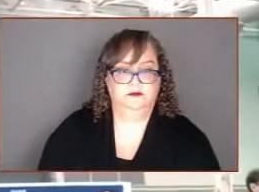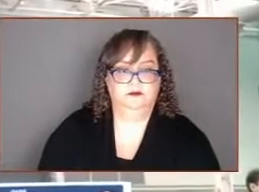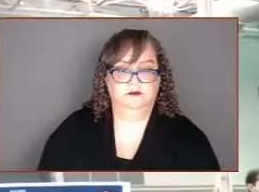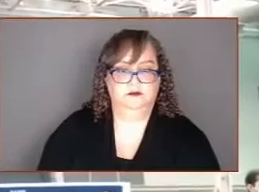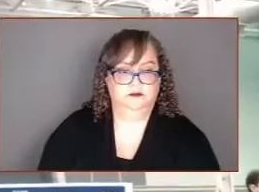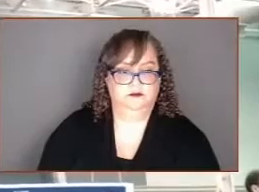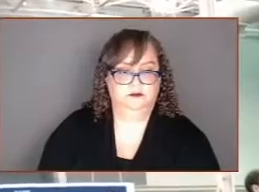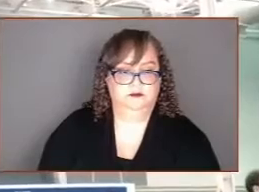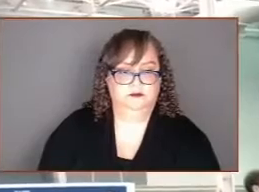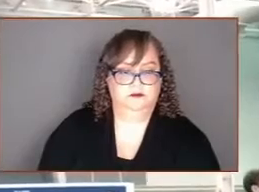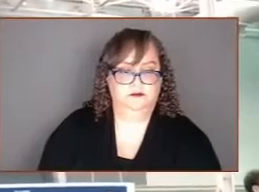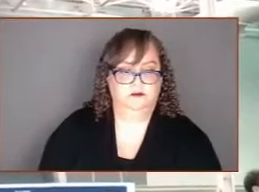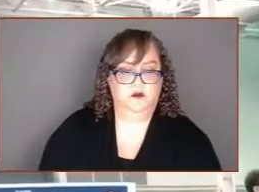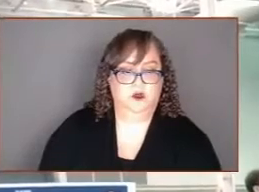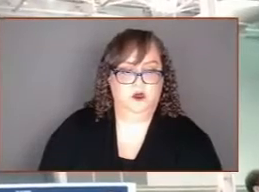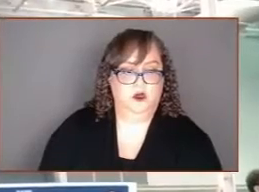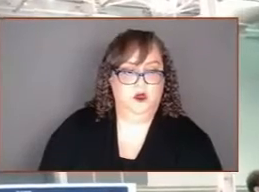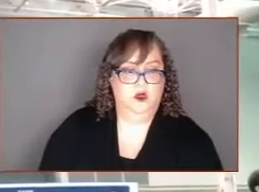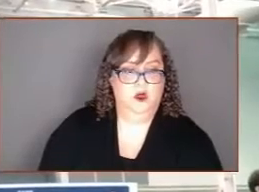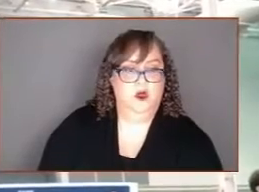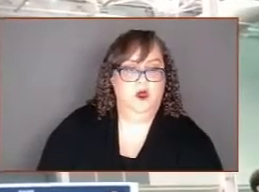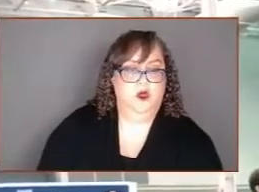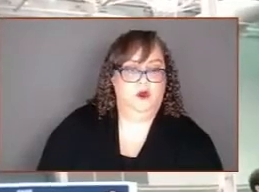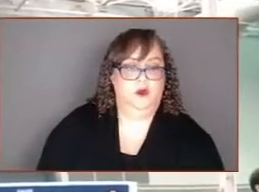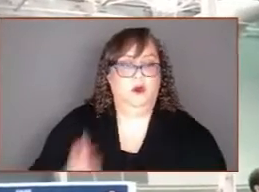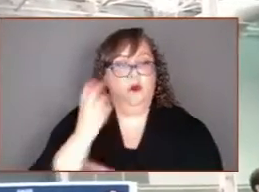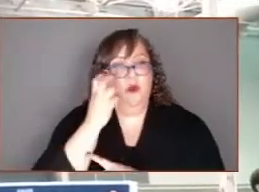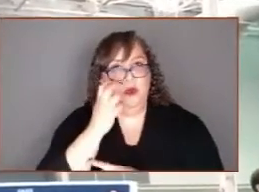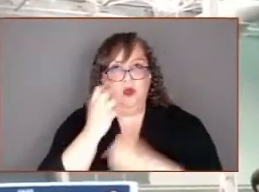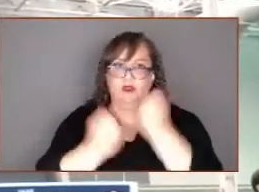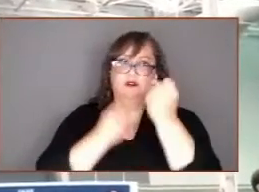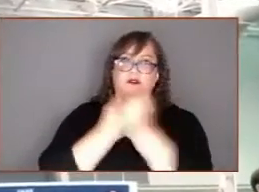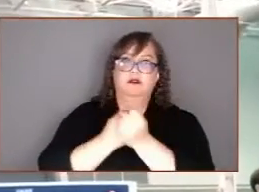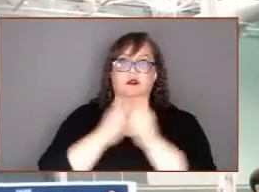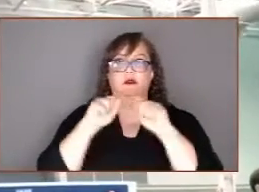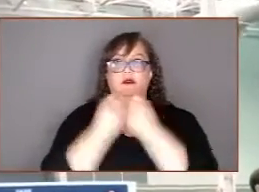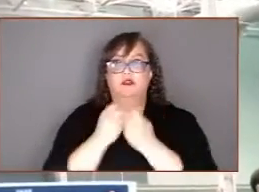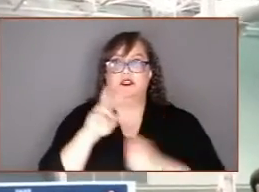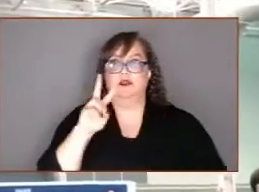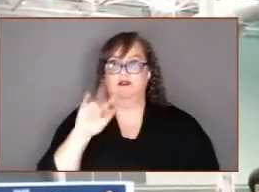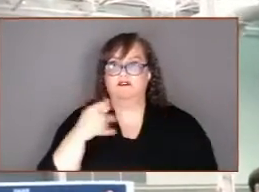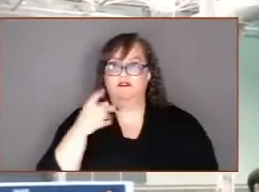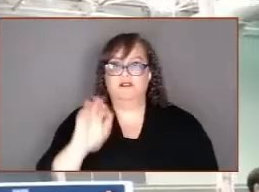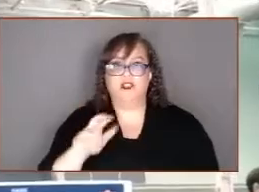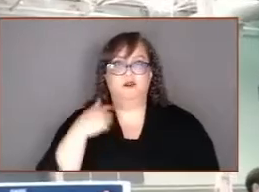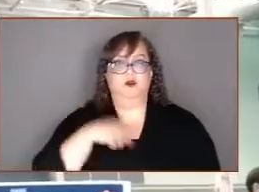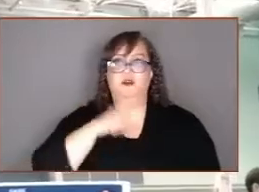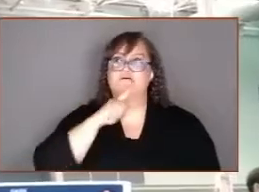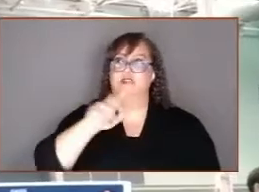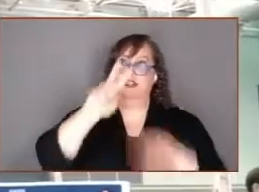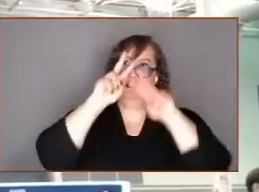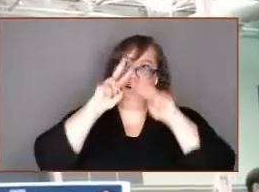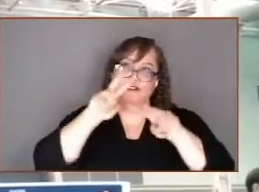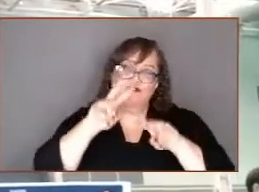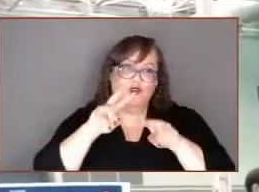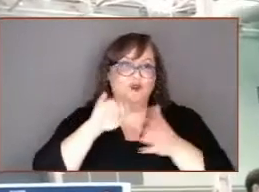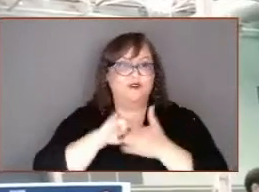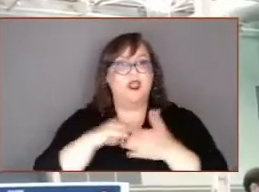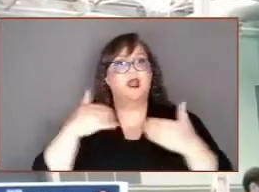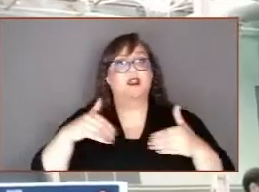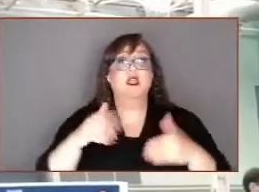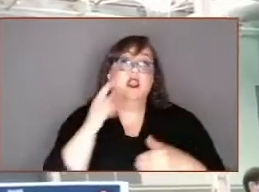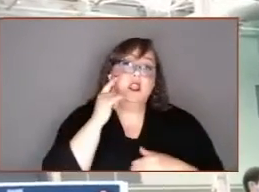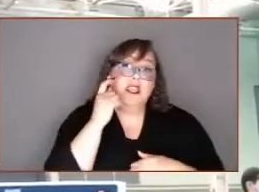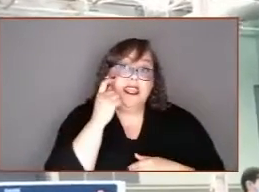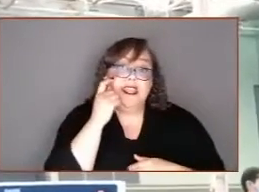Go Team Viper. We are proud of you all. Looking forward to it. For those of you just joining us, we are coming to you live for NASA's coverage of the